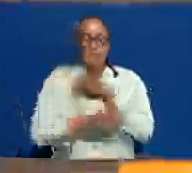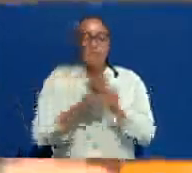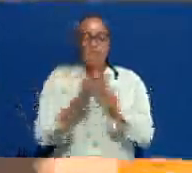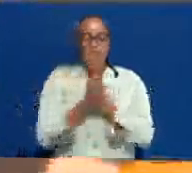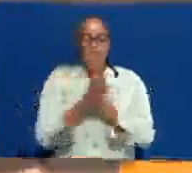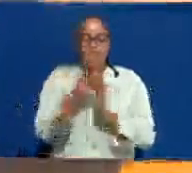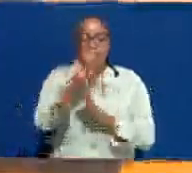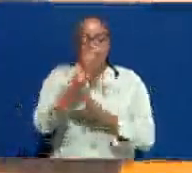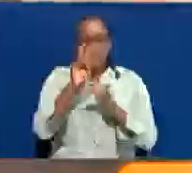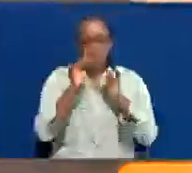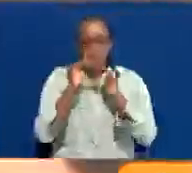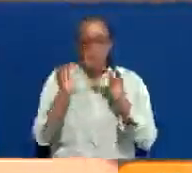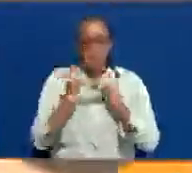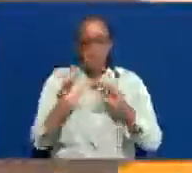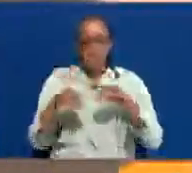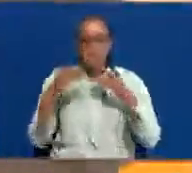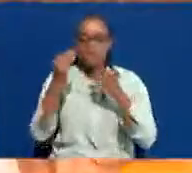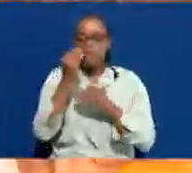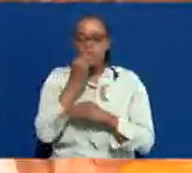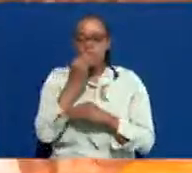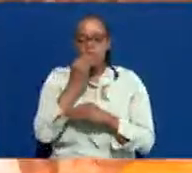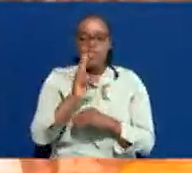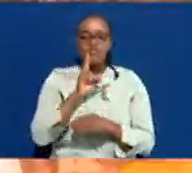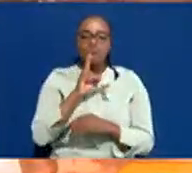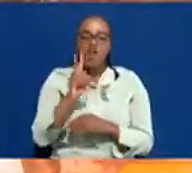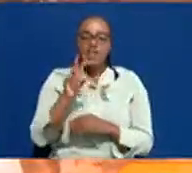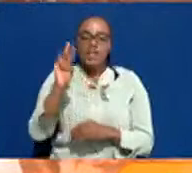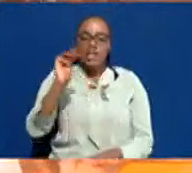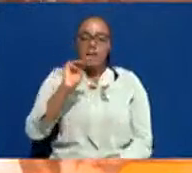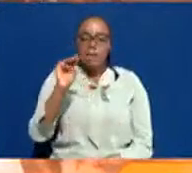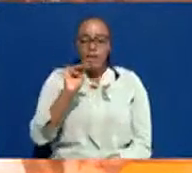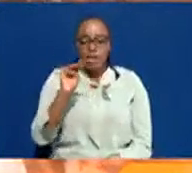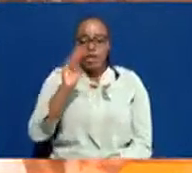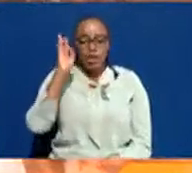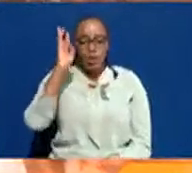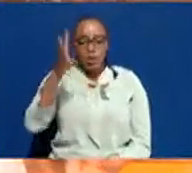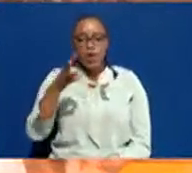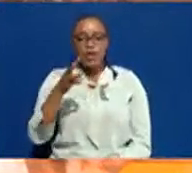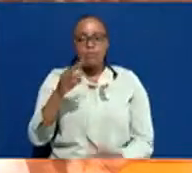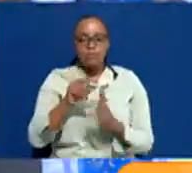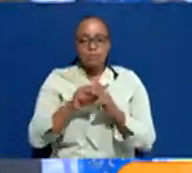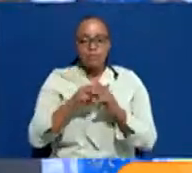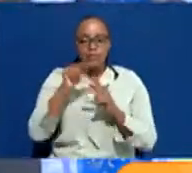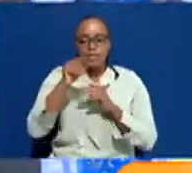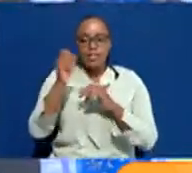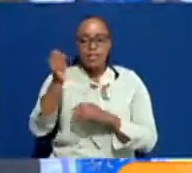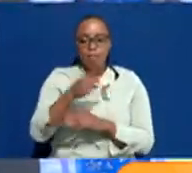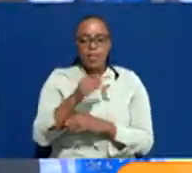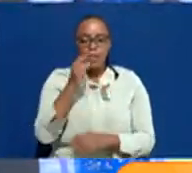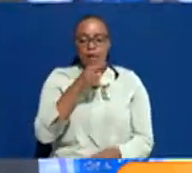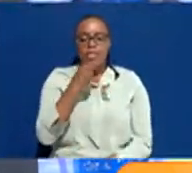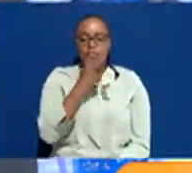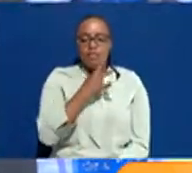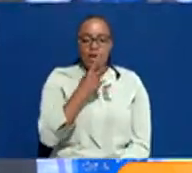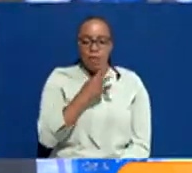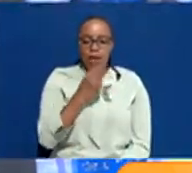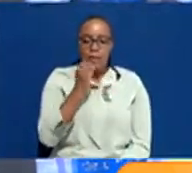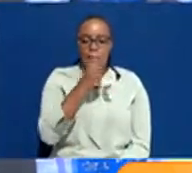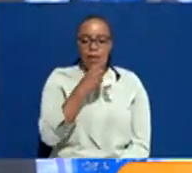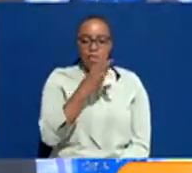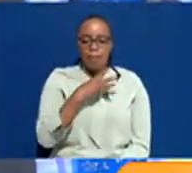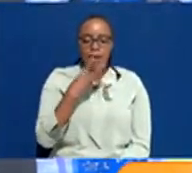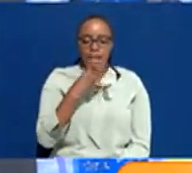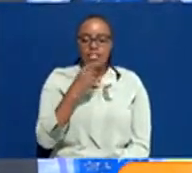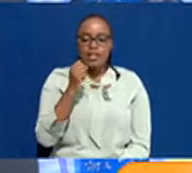phase of the distribution of food, worth 200 million shillings, will begin this month. February, March and April are the